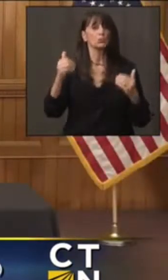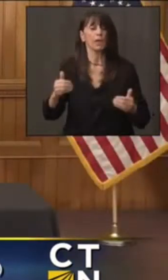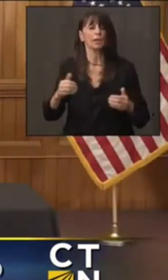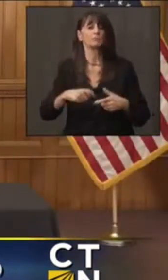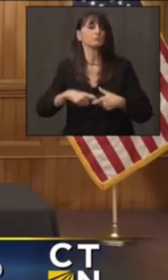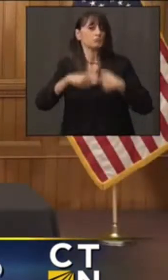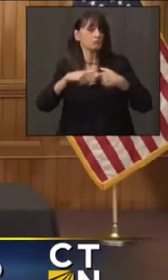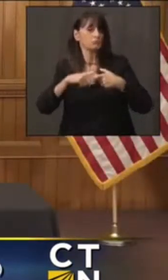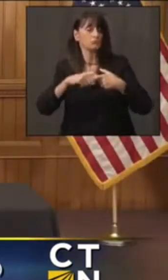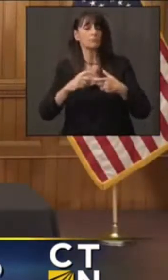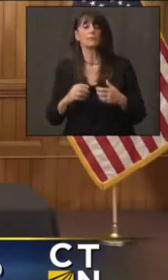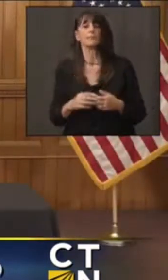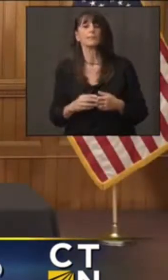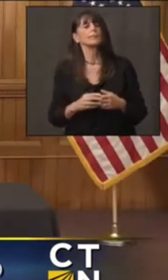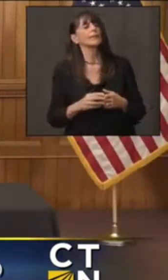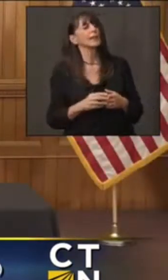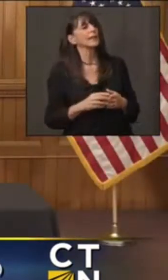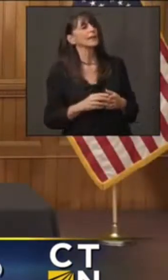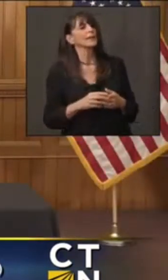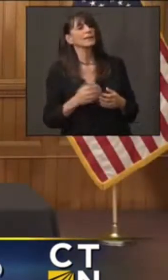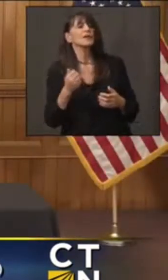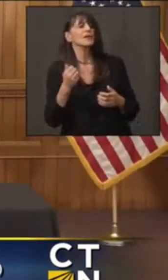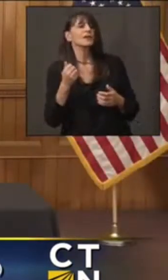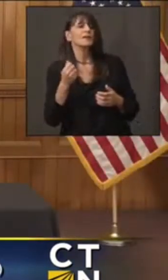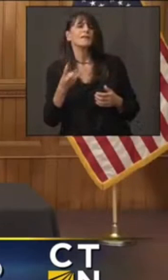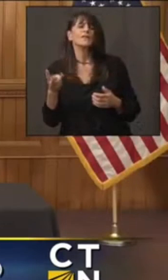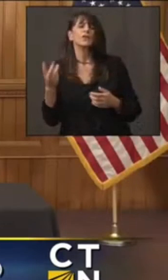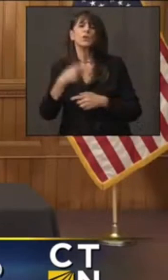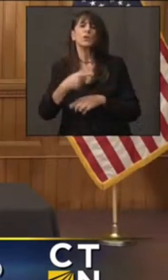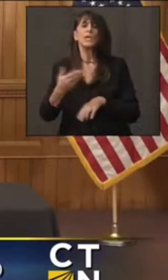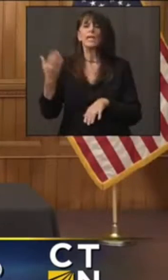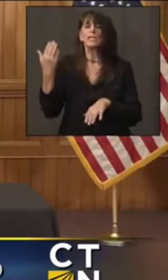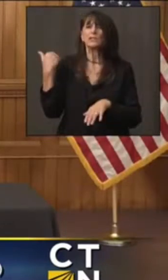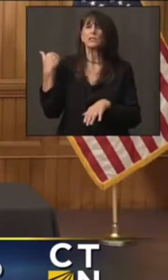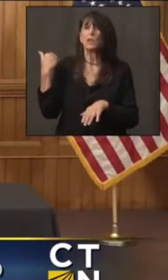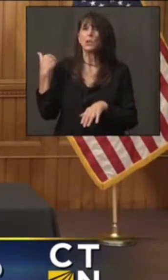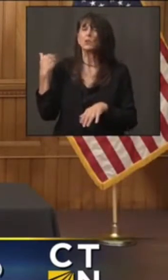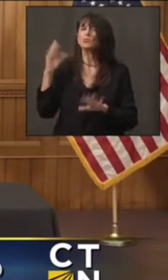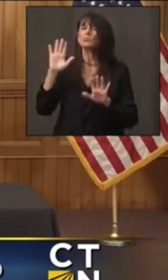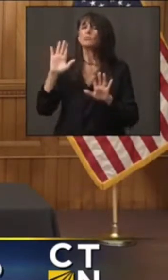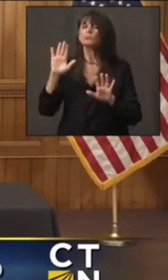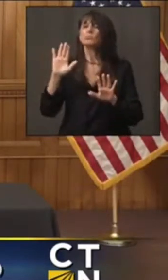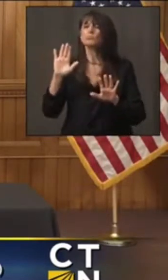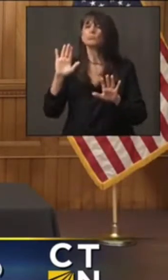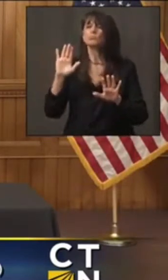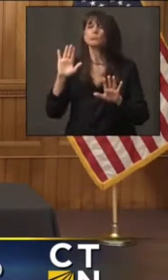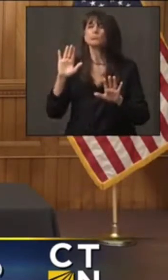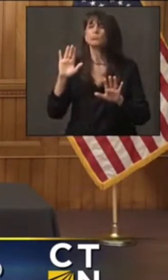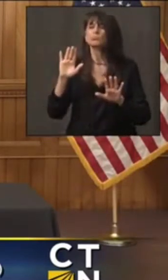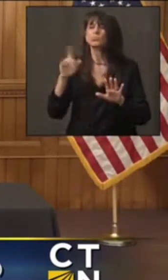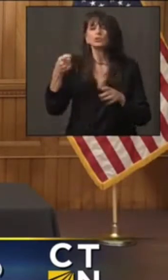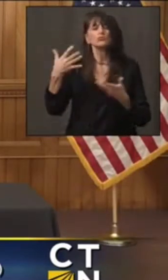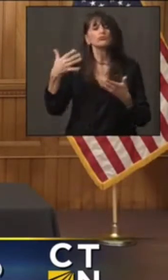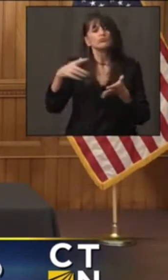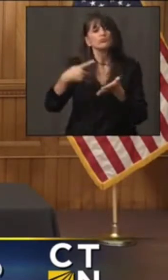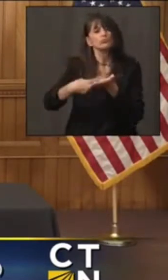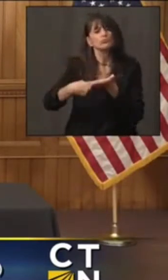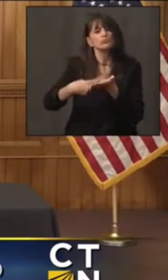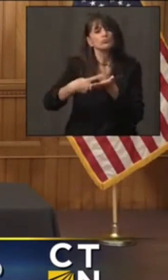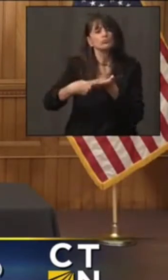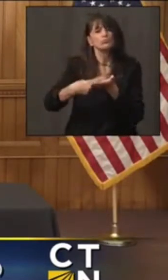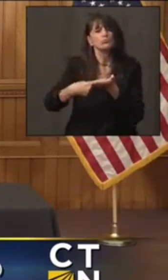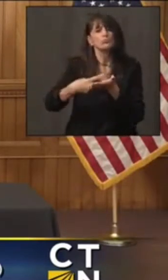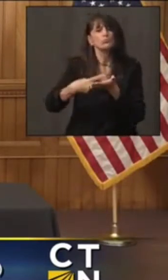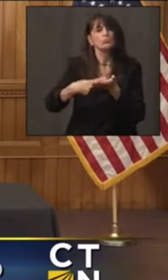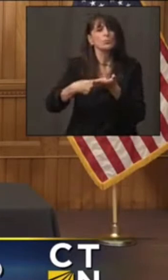And when you announced that, I guess it was a few days ago now, or almost a week ago, we had talked about how you had initially wanted